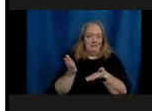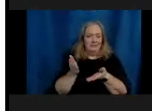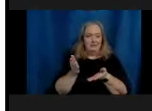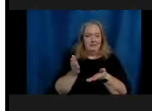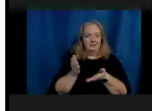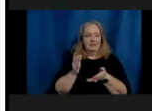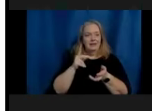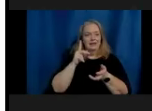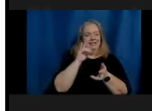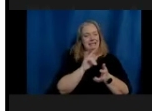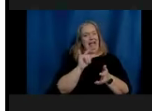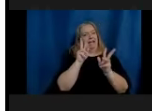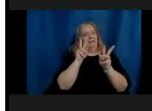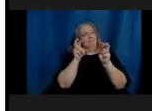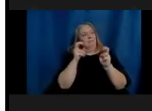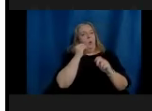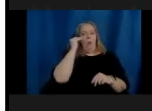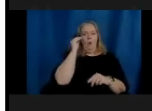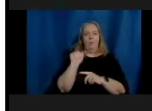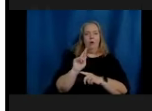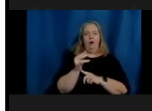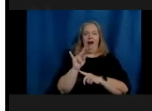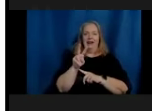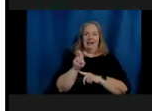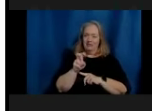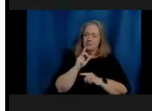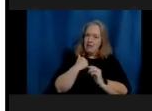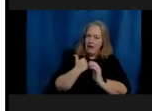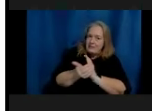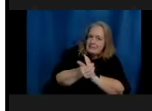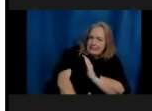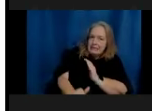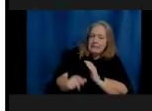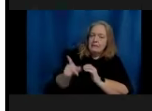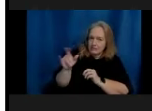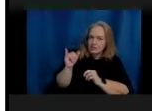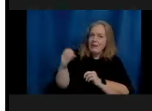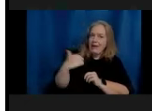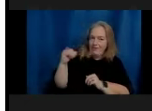archival. So that was a drawing that kind of grew from there.